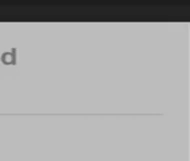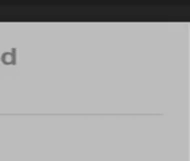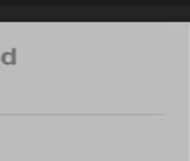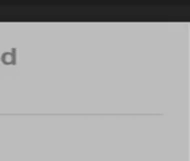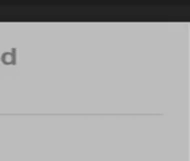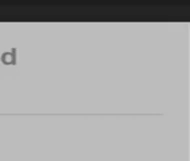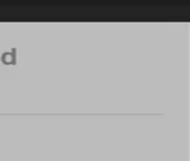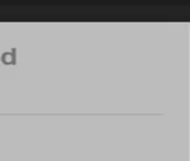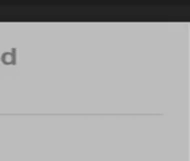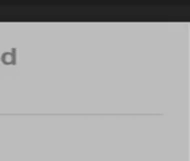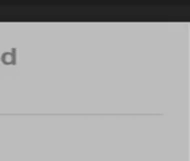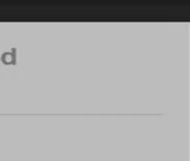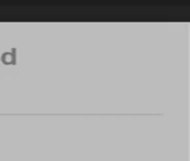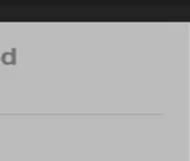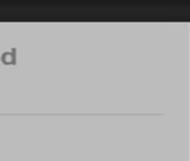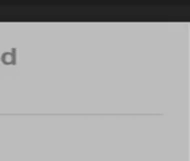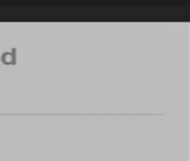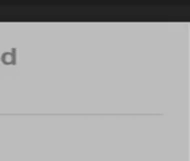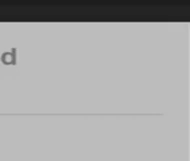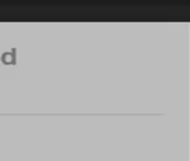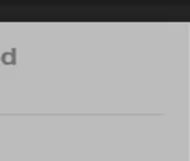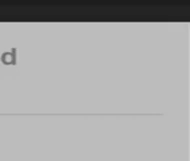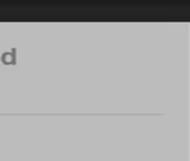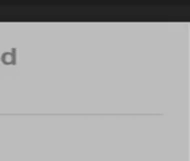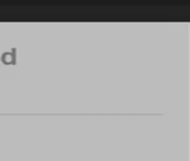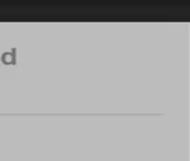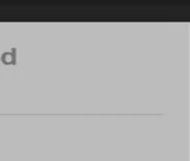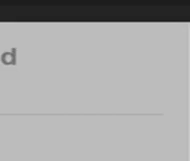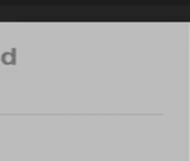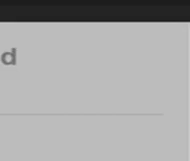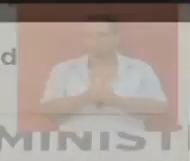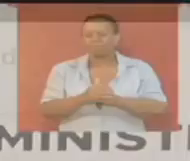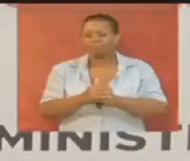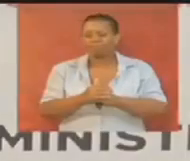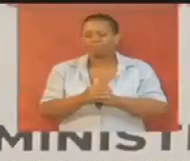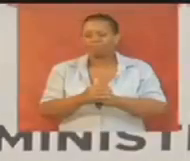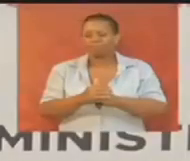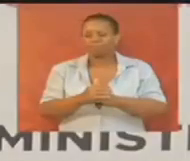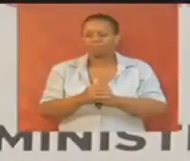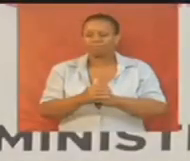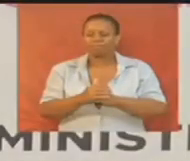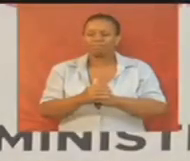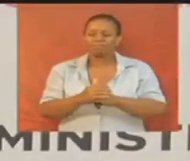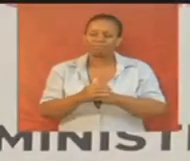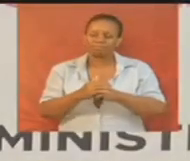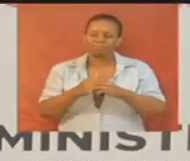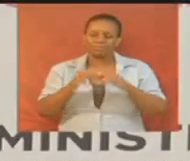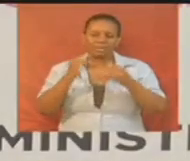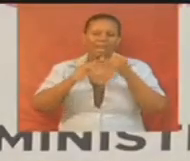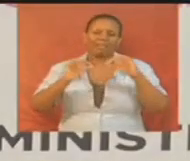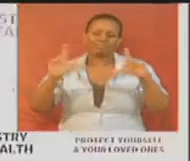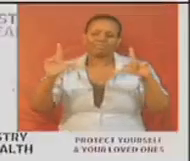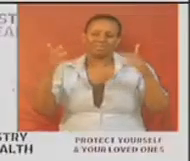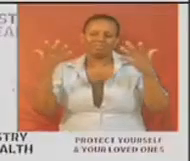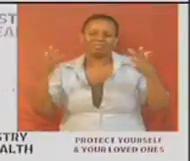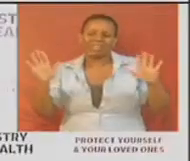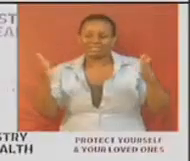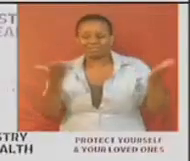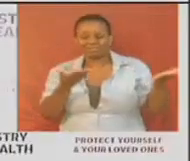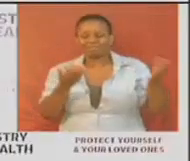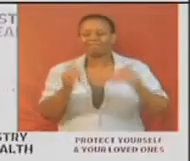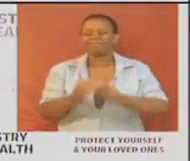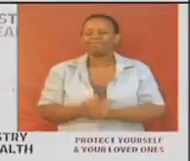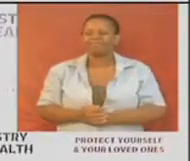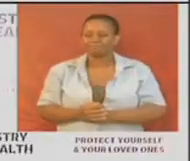plus that have been infected have actually succumbed to the illness. So that's my last slide for this morning, Candice. That's the clinical update. Thank you very